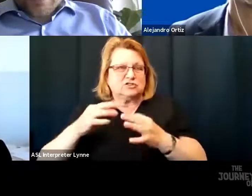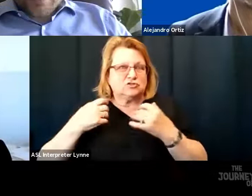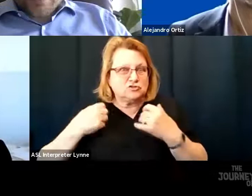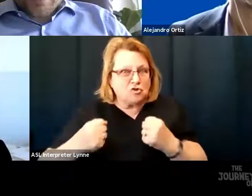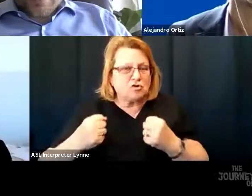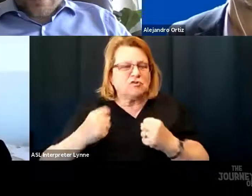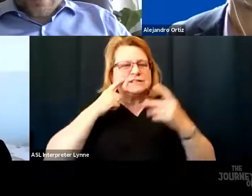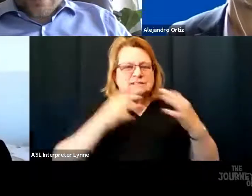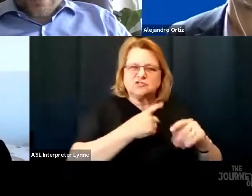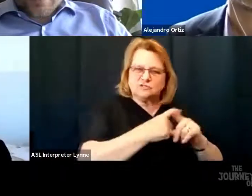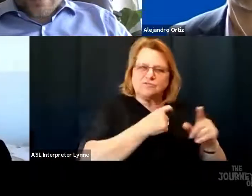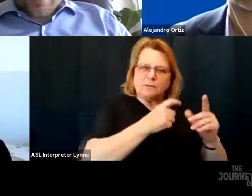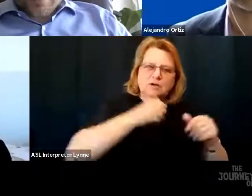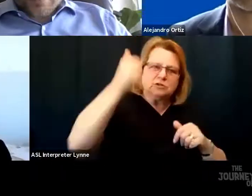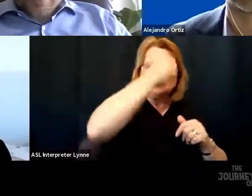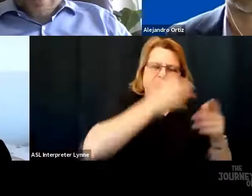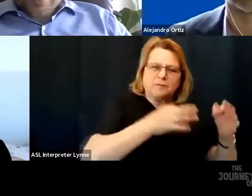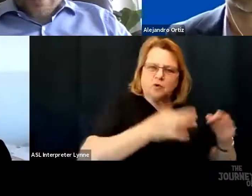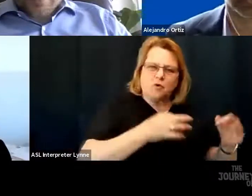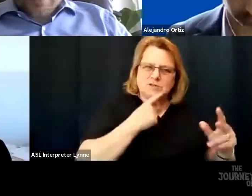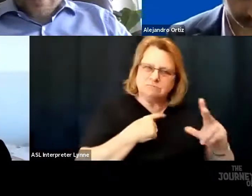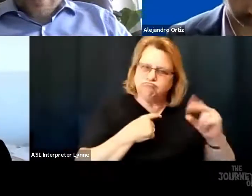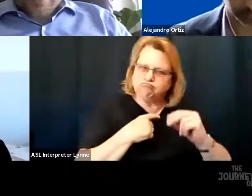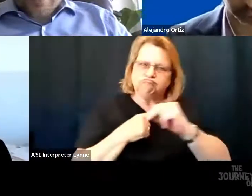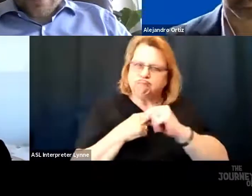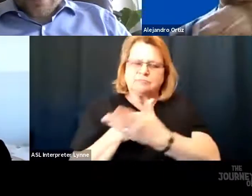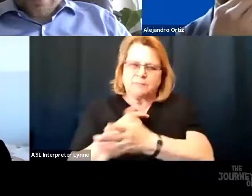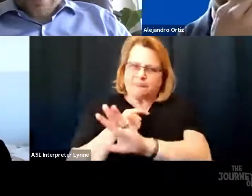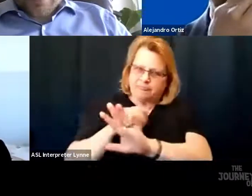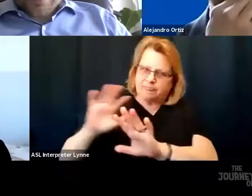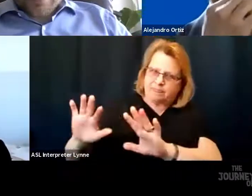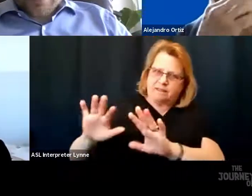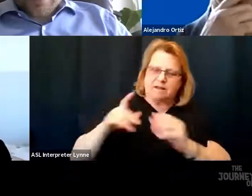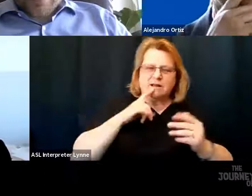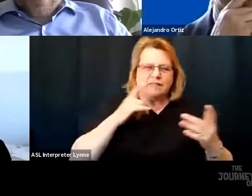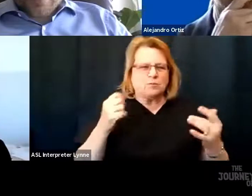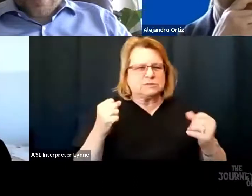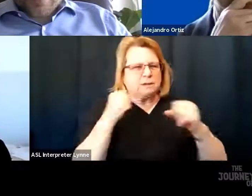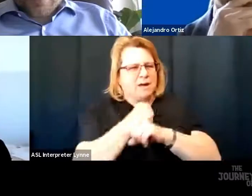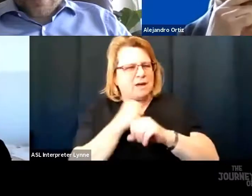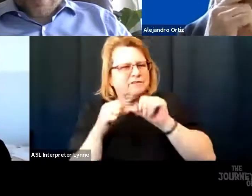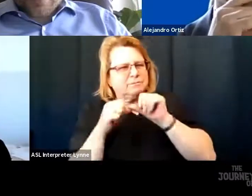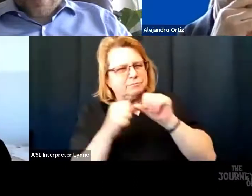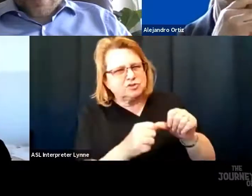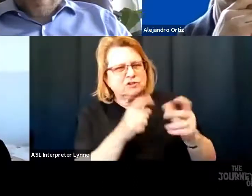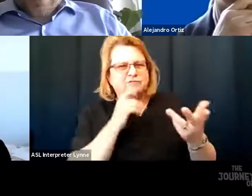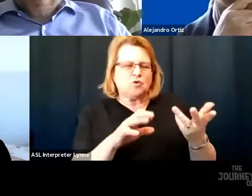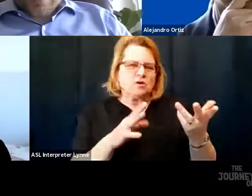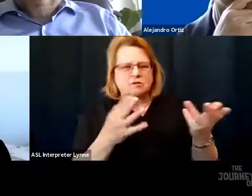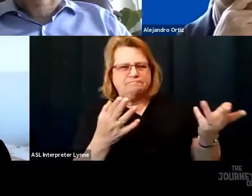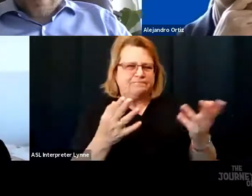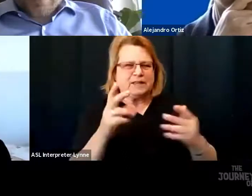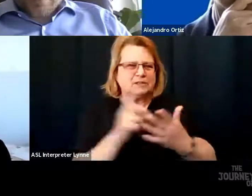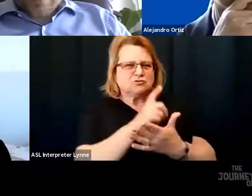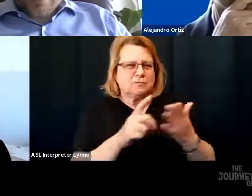that disparate impact is not only a valid form of combating housing discrimination, but in fact, it is, you know, it